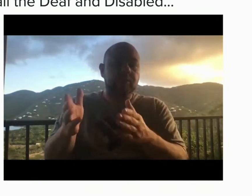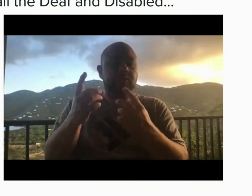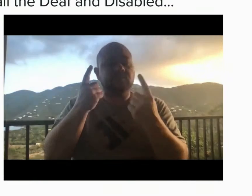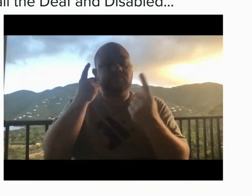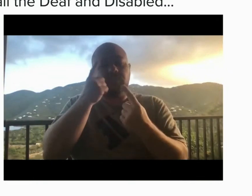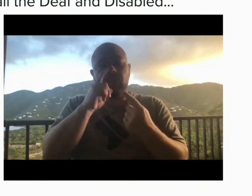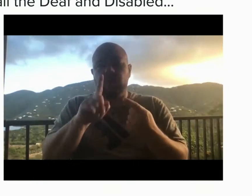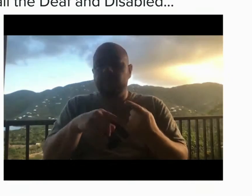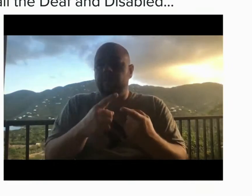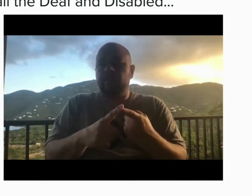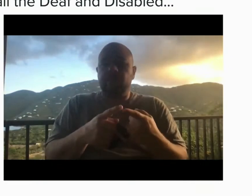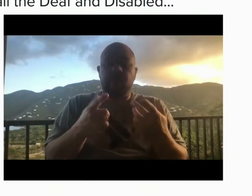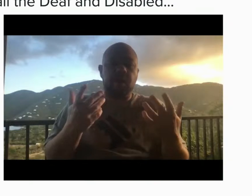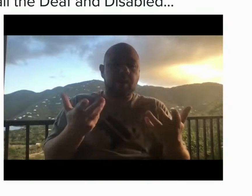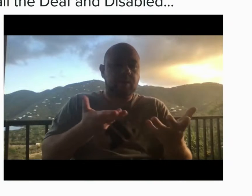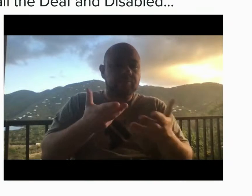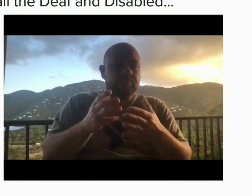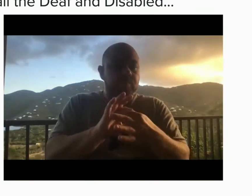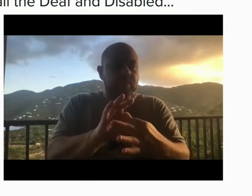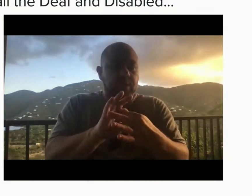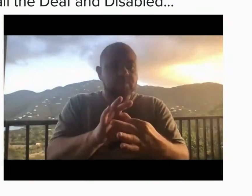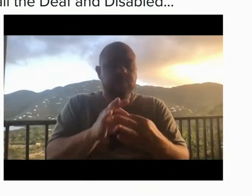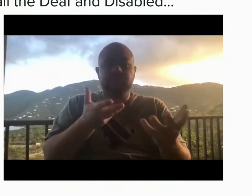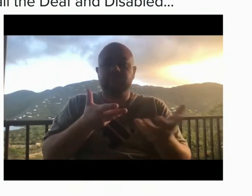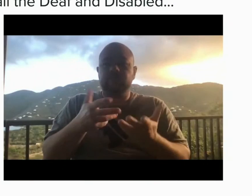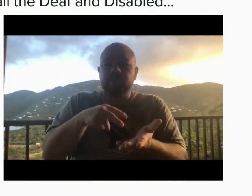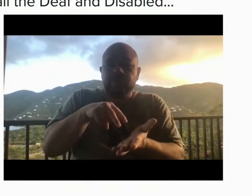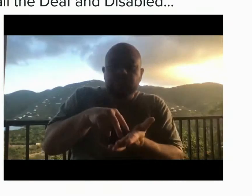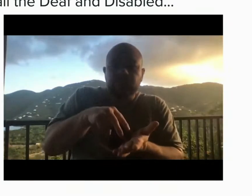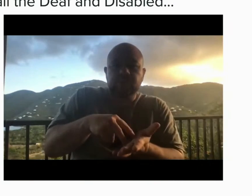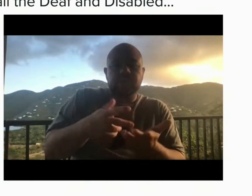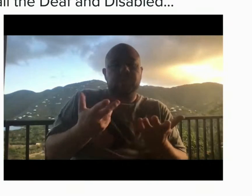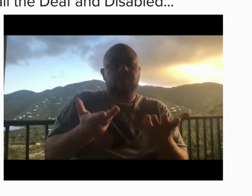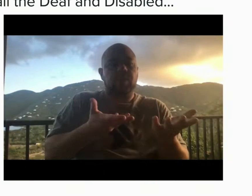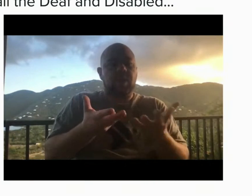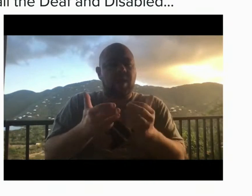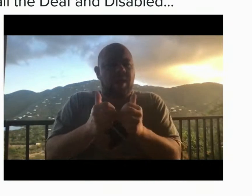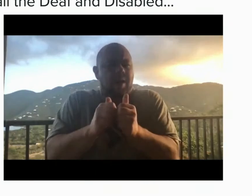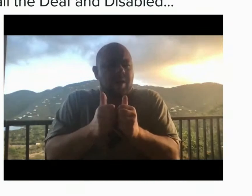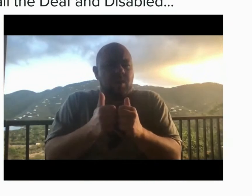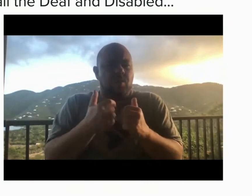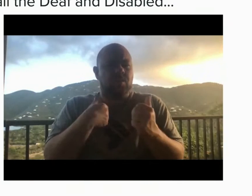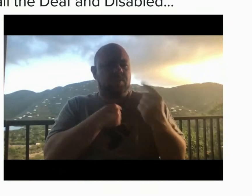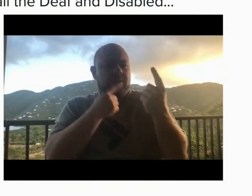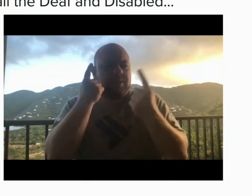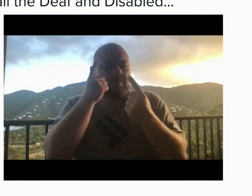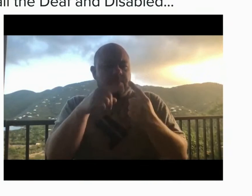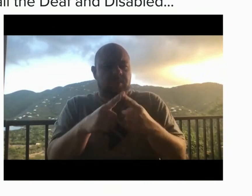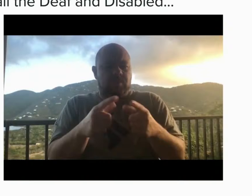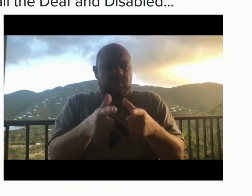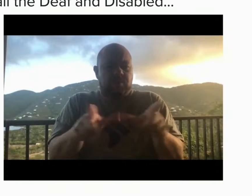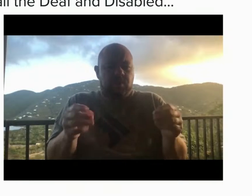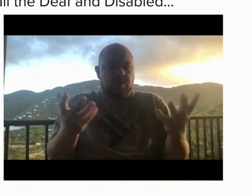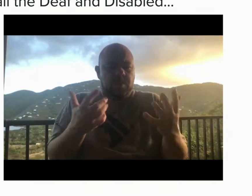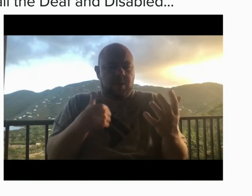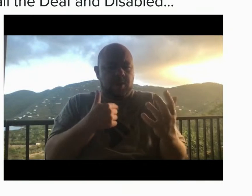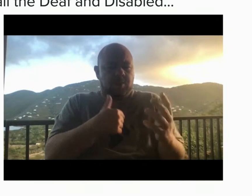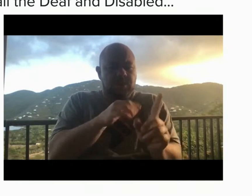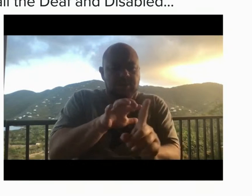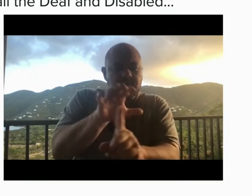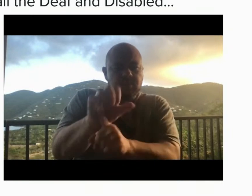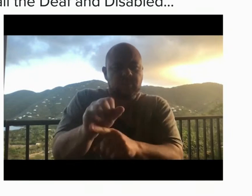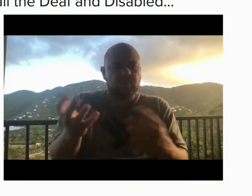about modalities, when we think about interactive relationships, when we think about standing and how we think